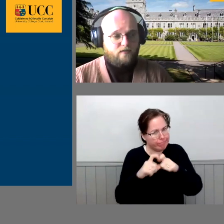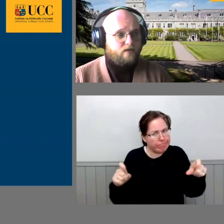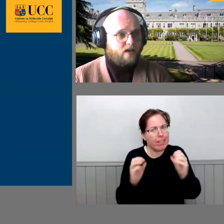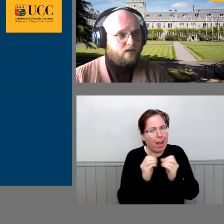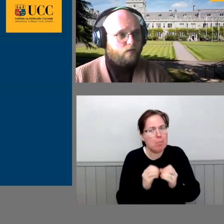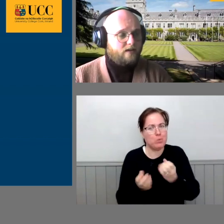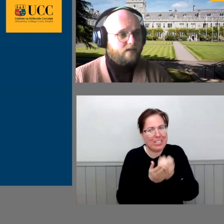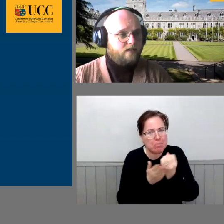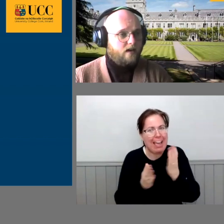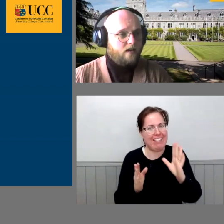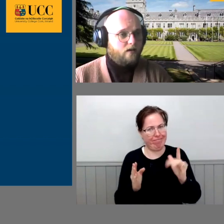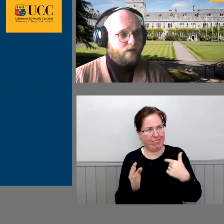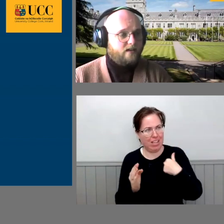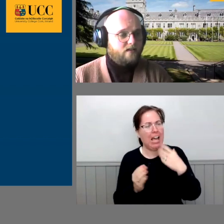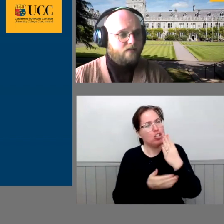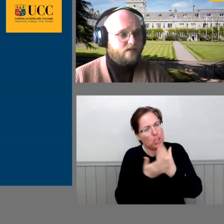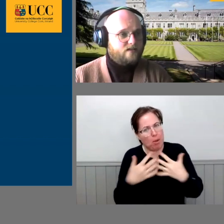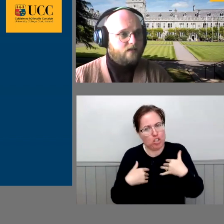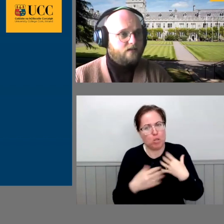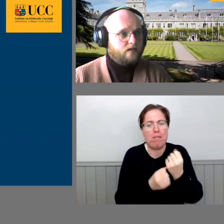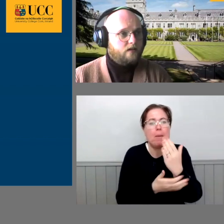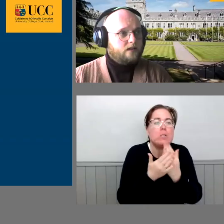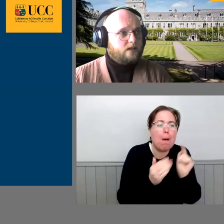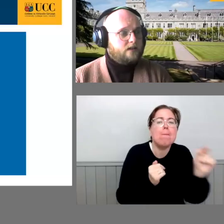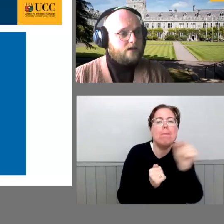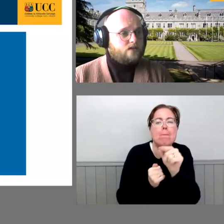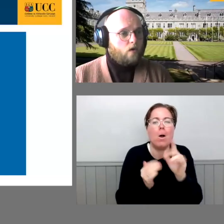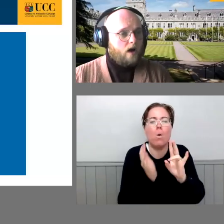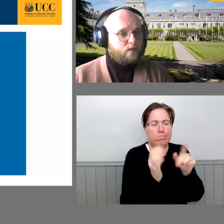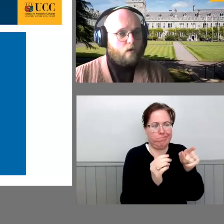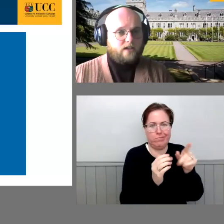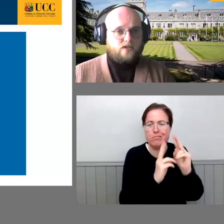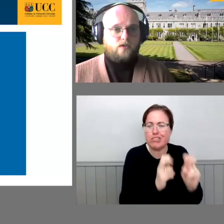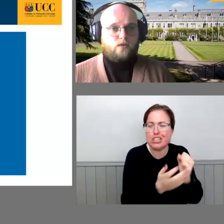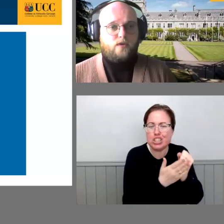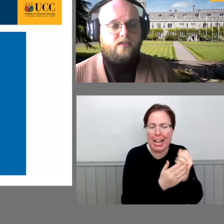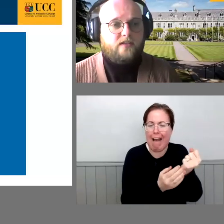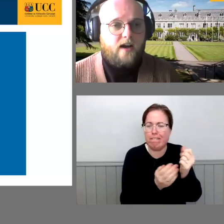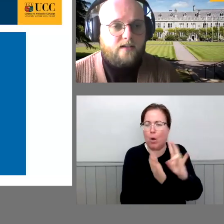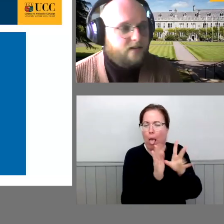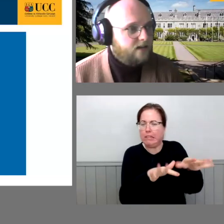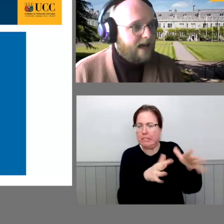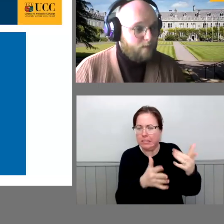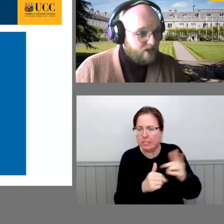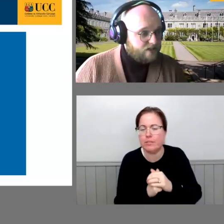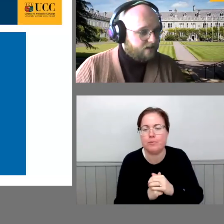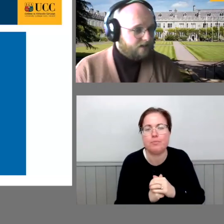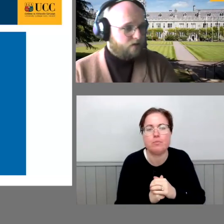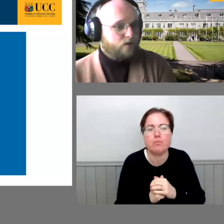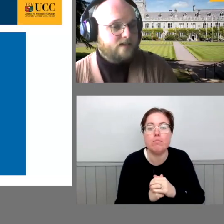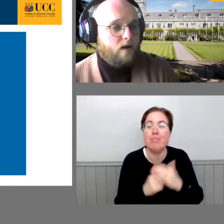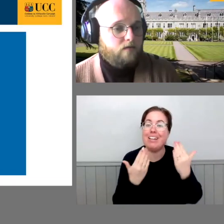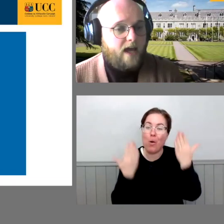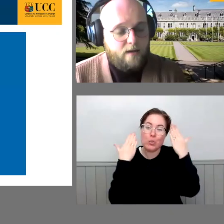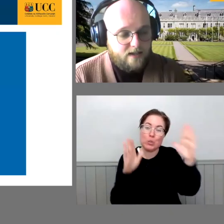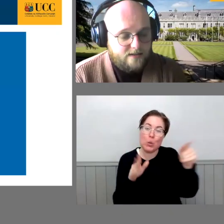maybe had around the kind of quality within different studies. So I'm going to start the animation here